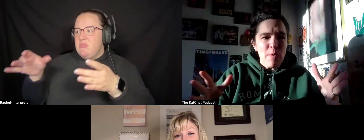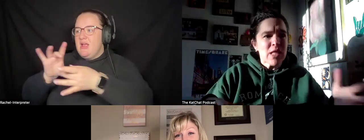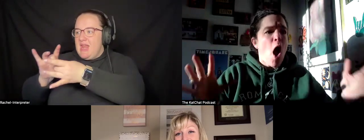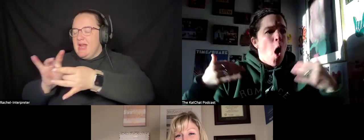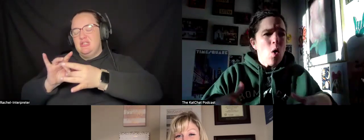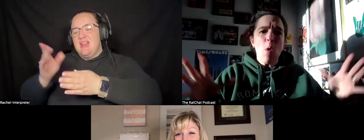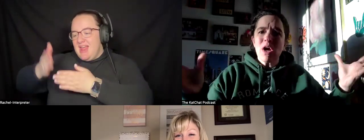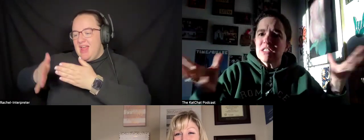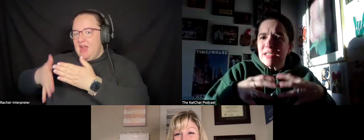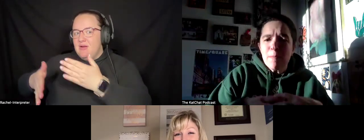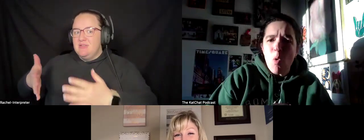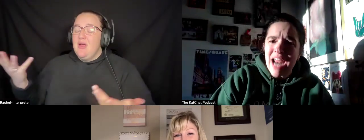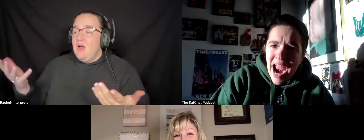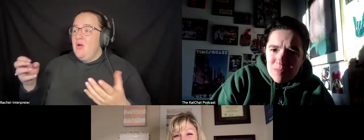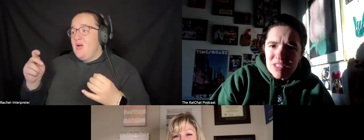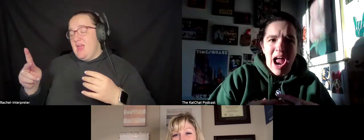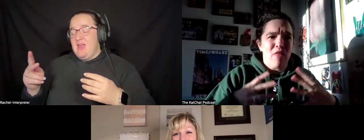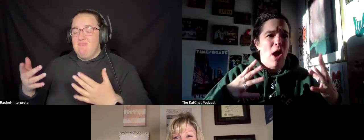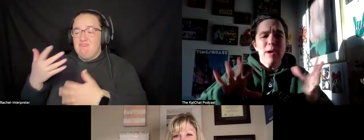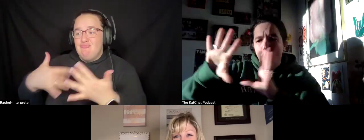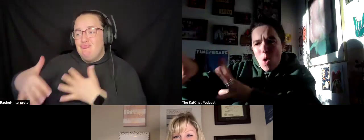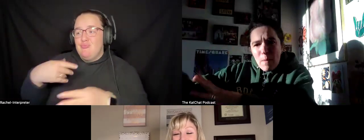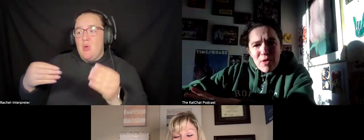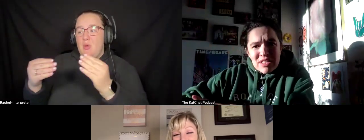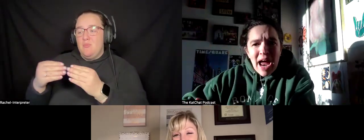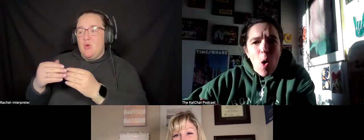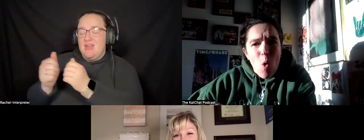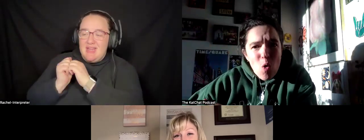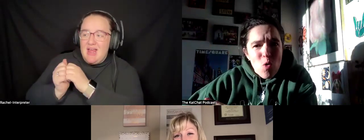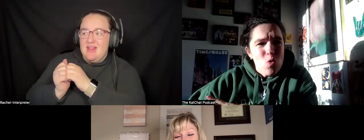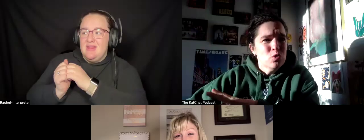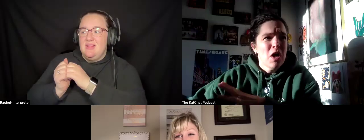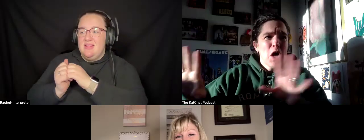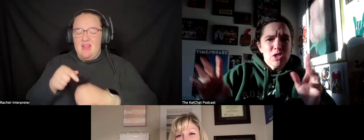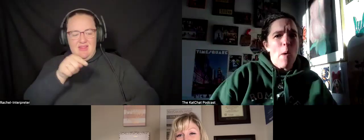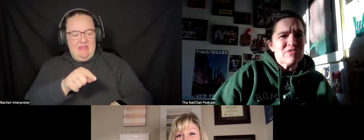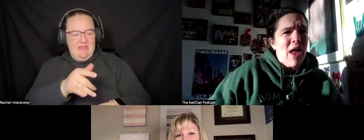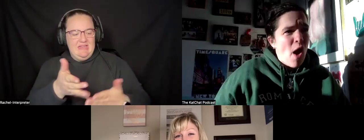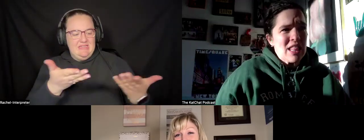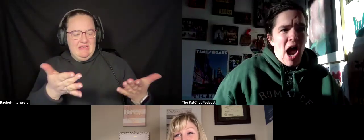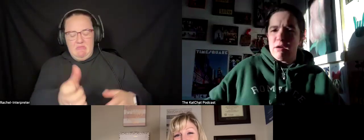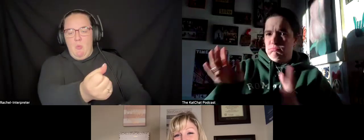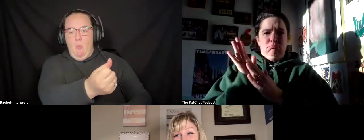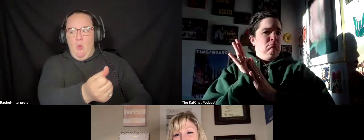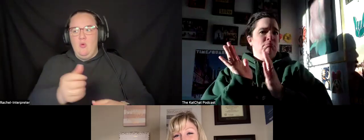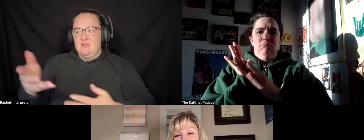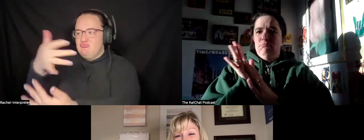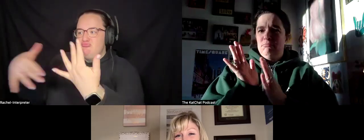the end, with the okay, we could spend some more time together. I mean, we could put this on hold. That was very